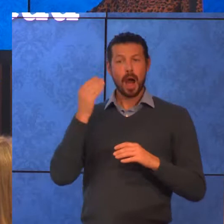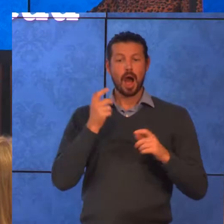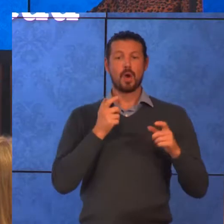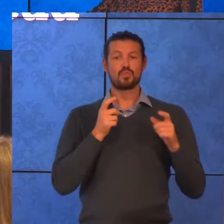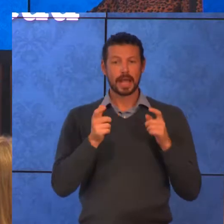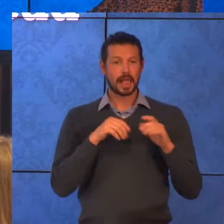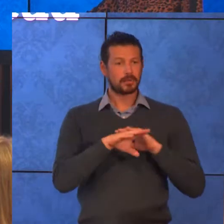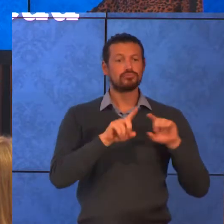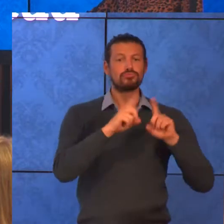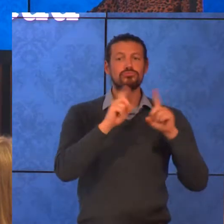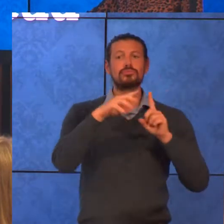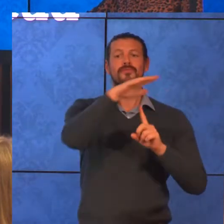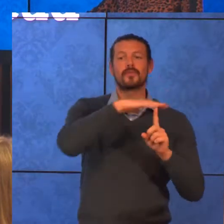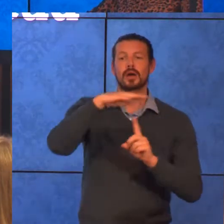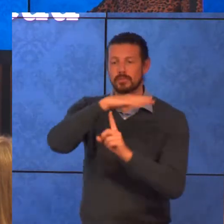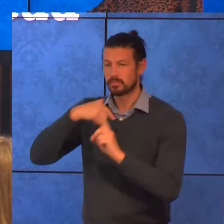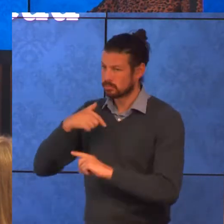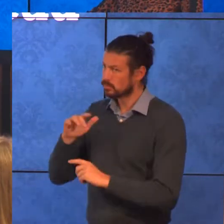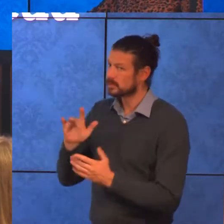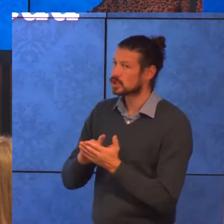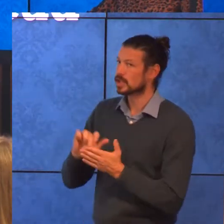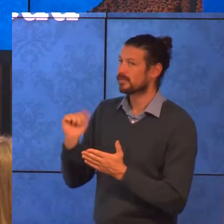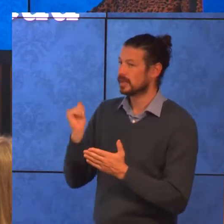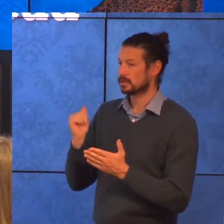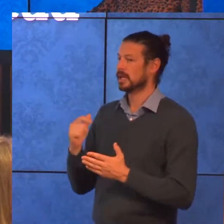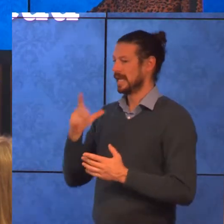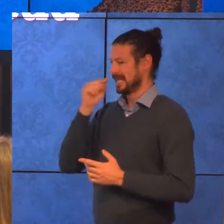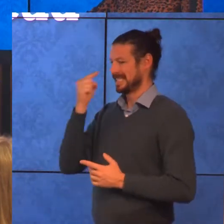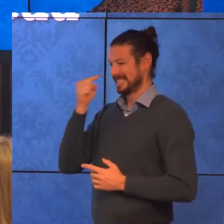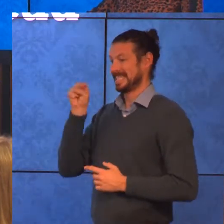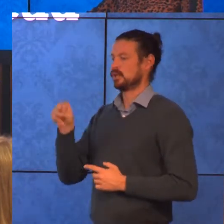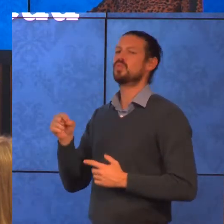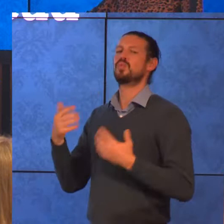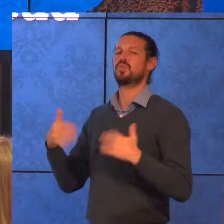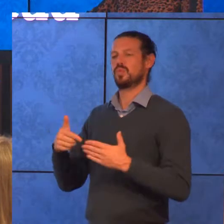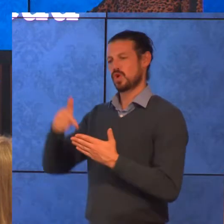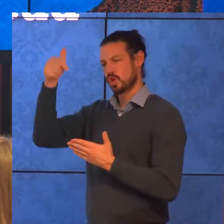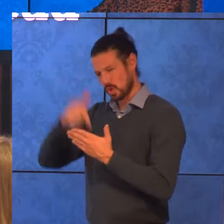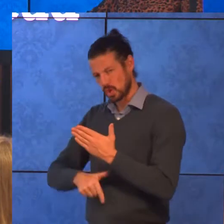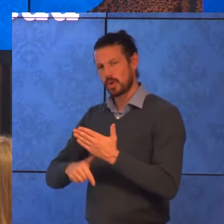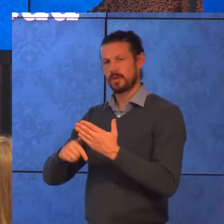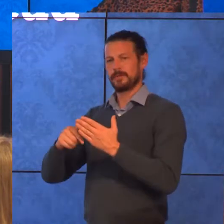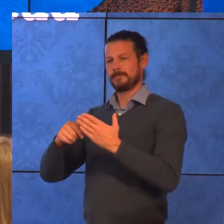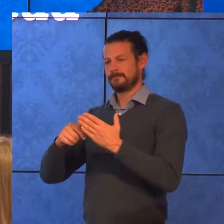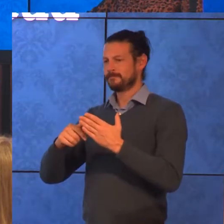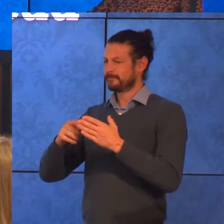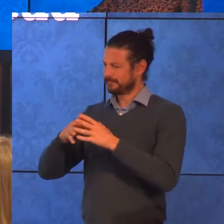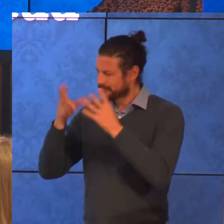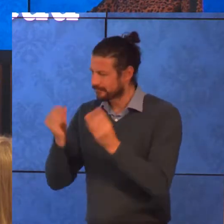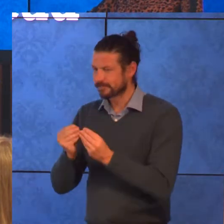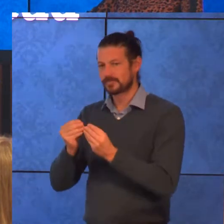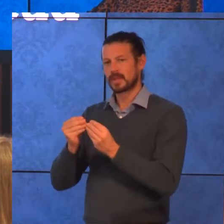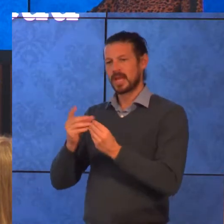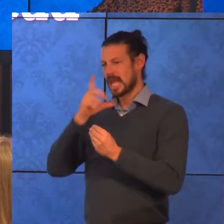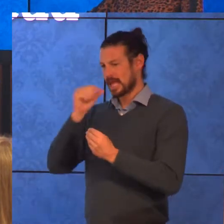different environments, that it's a very, very comprehensive regulatory toolkit to be able to take strong action